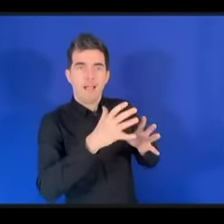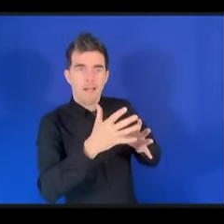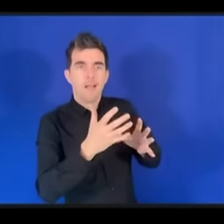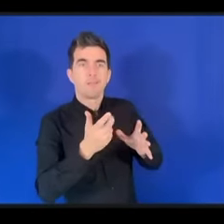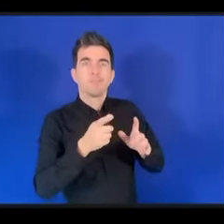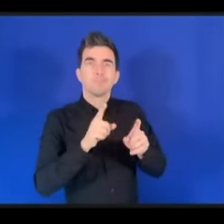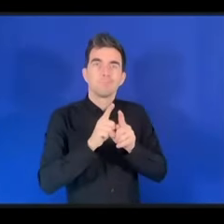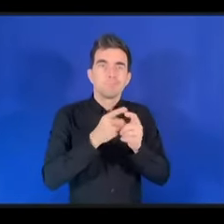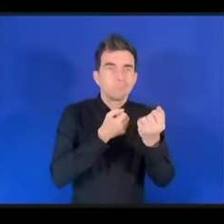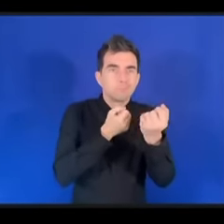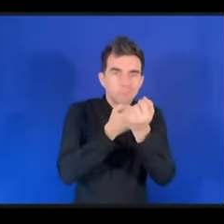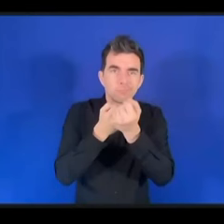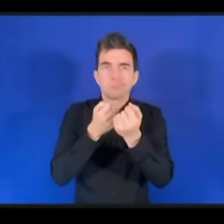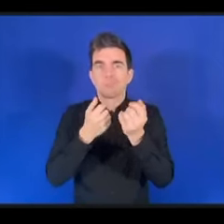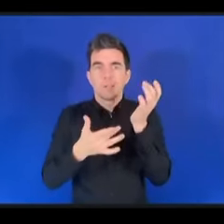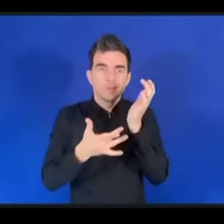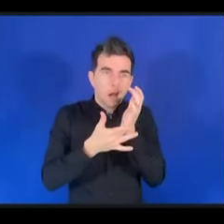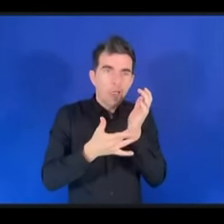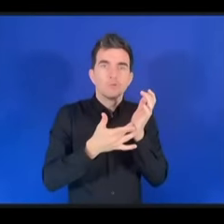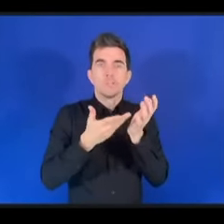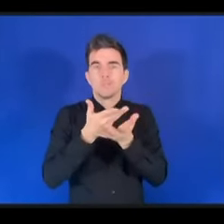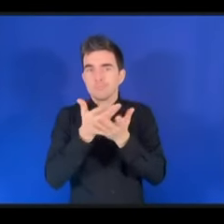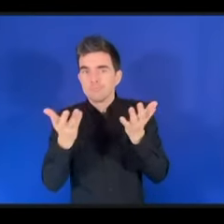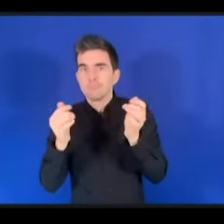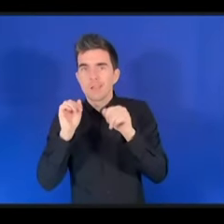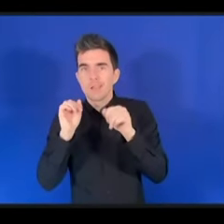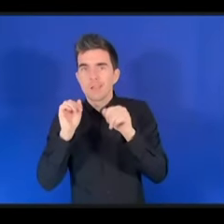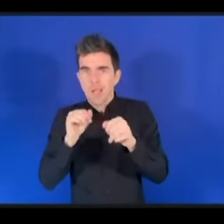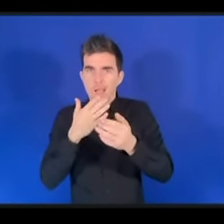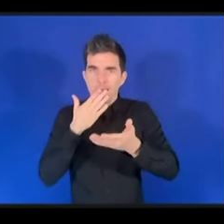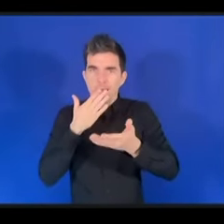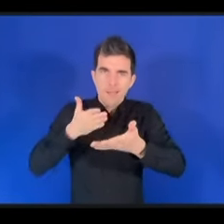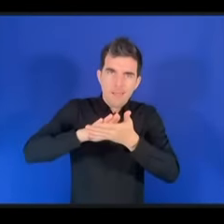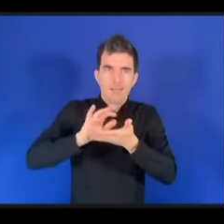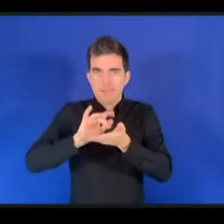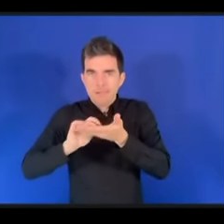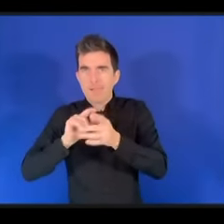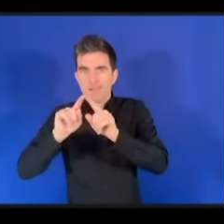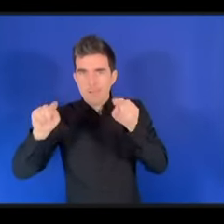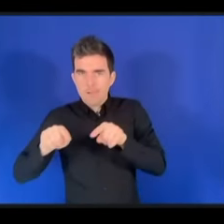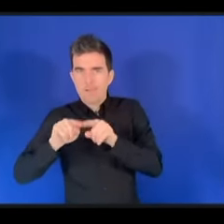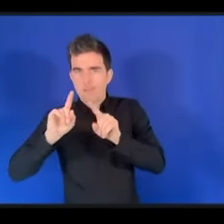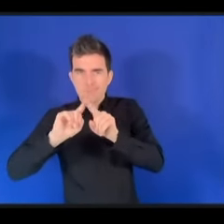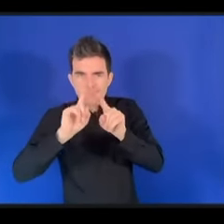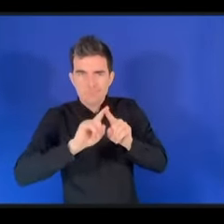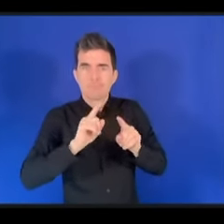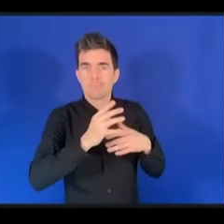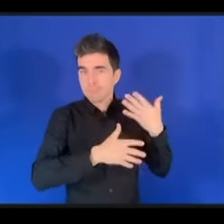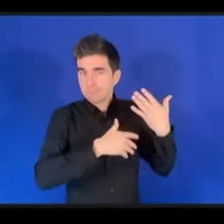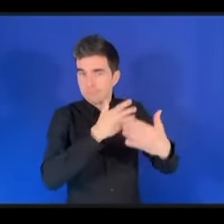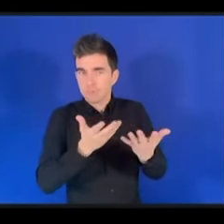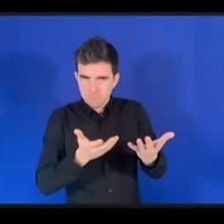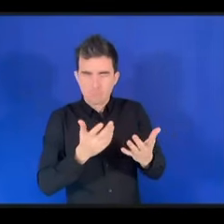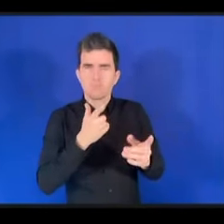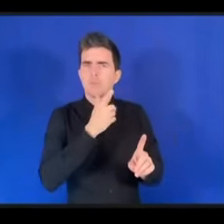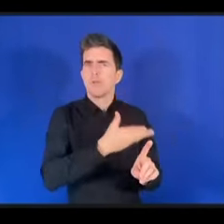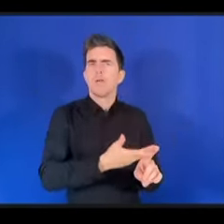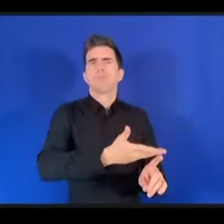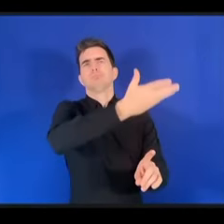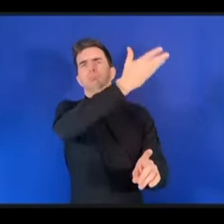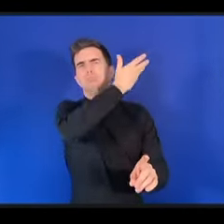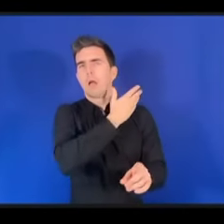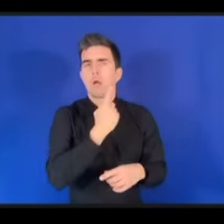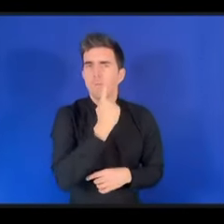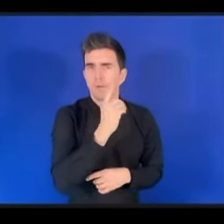1,000 years ago, there was a picture that was drawn here in Kyoto